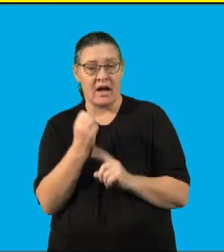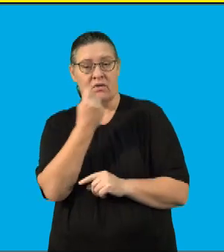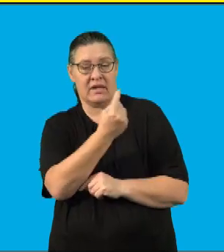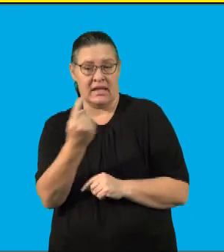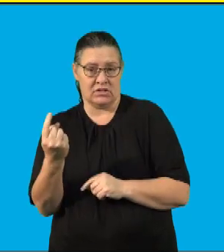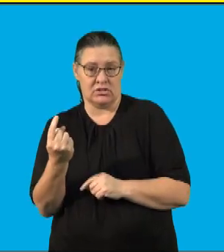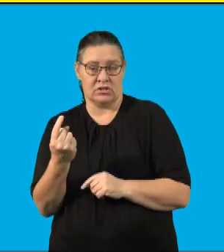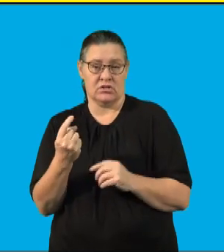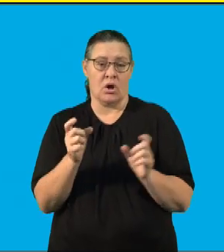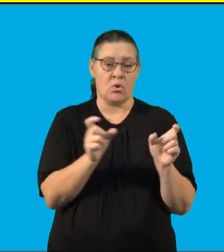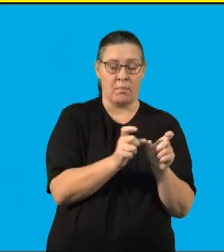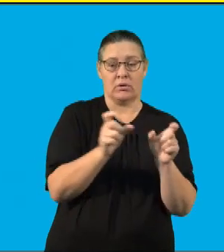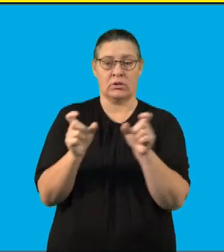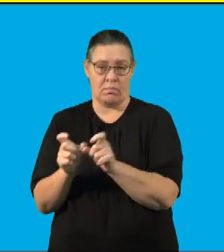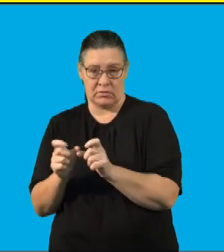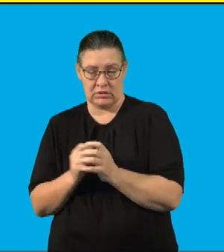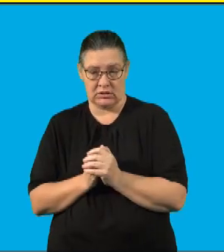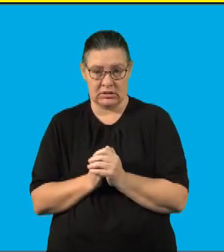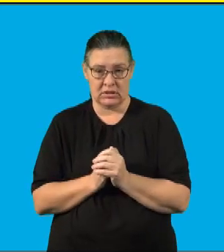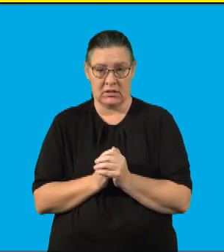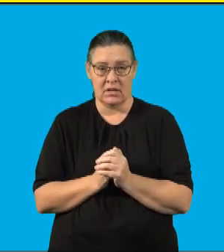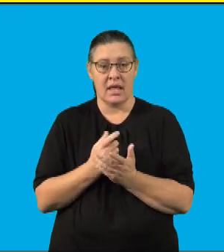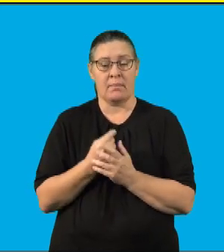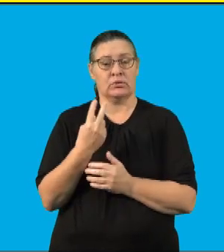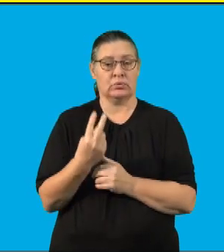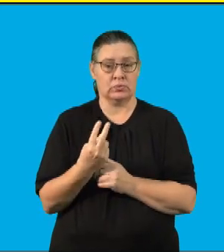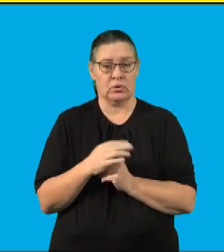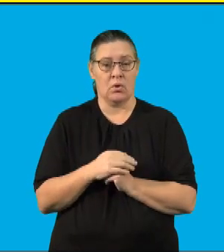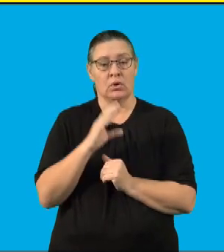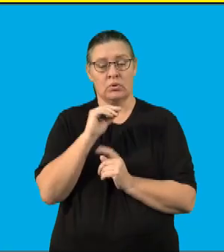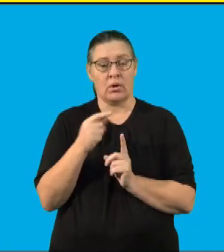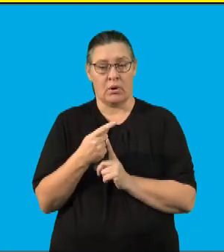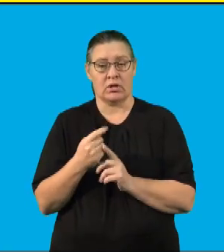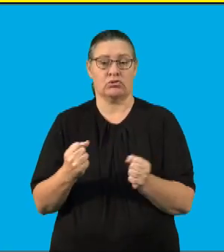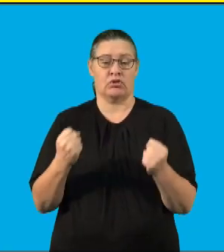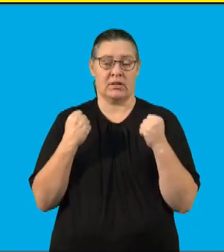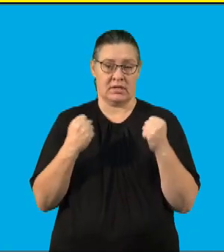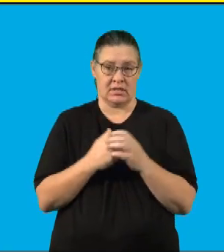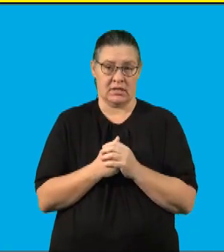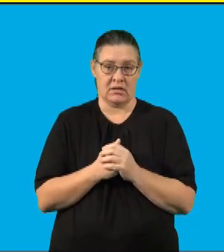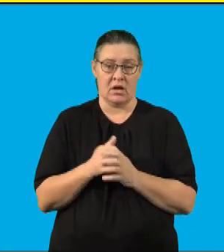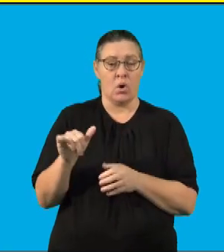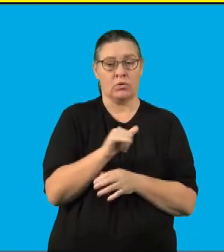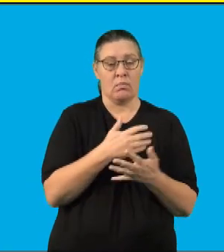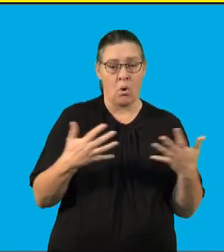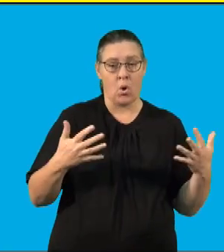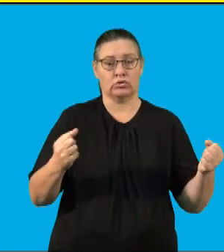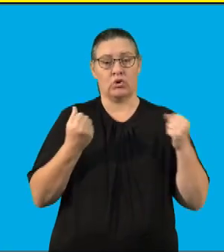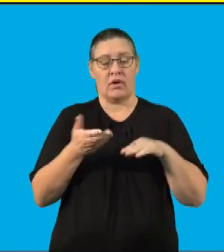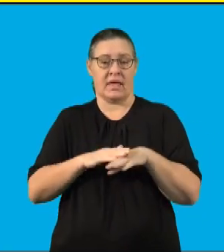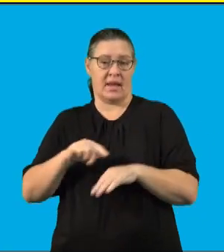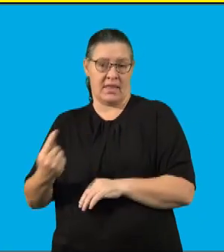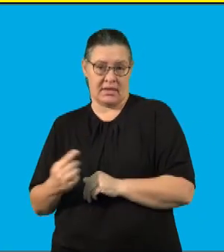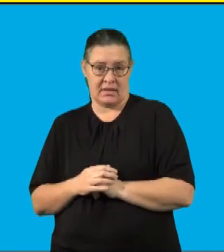we find on each of these two compounds, compound D and compound E. And then number two, we talk about the strength. Which one is